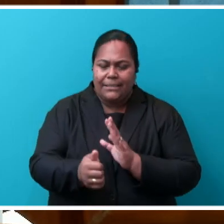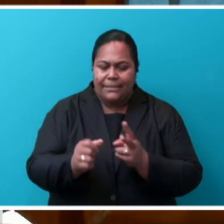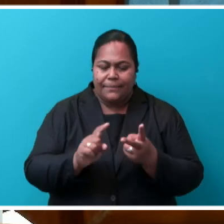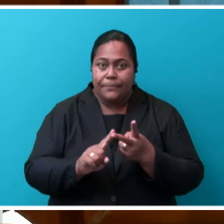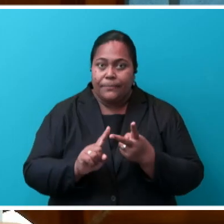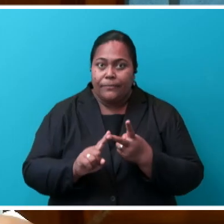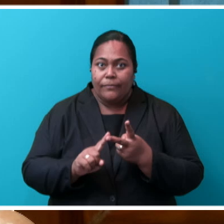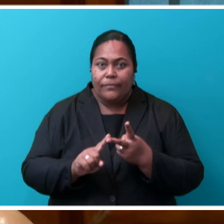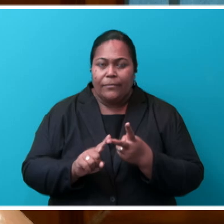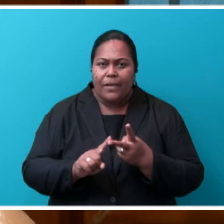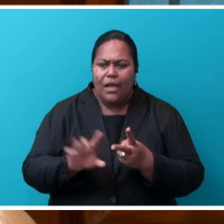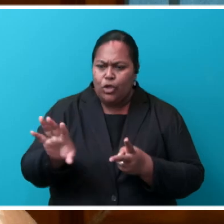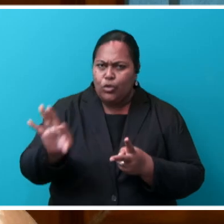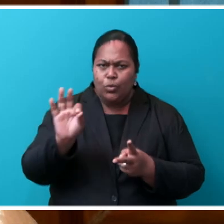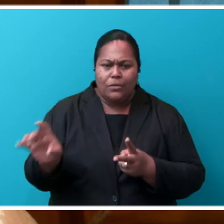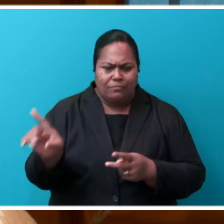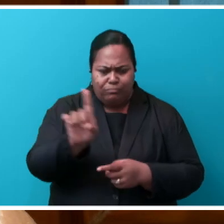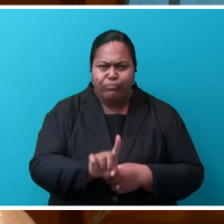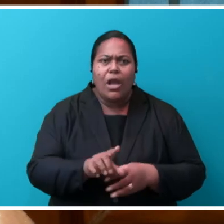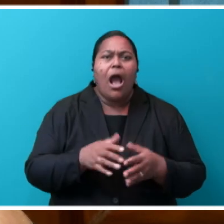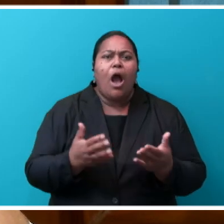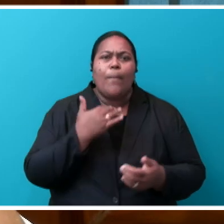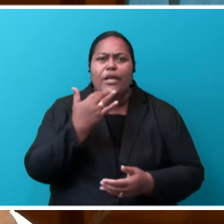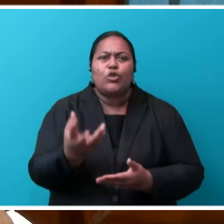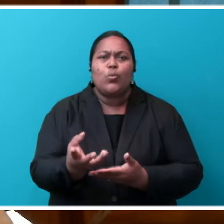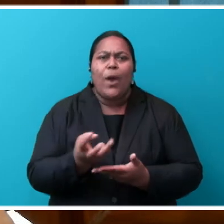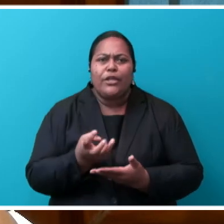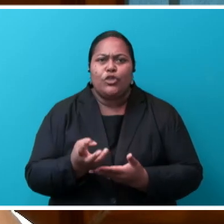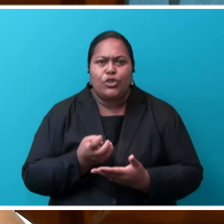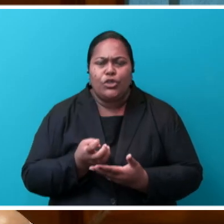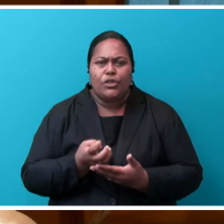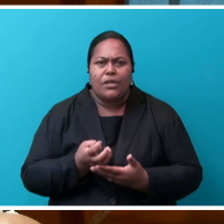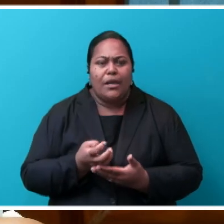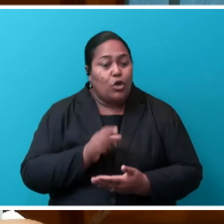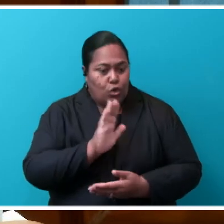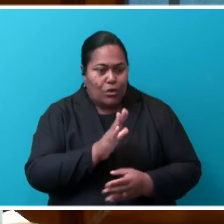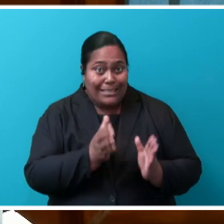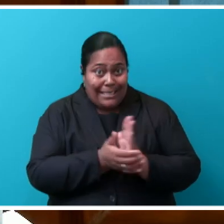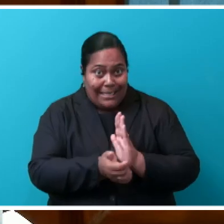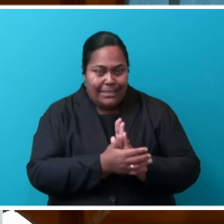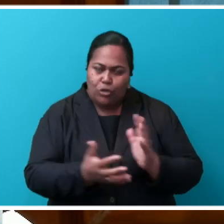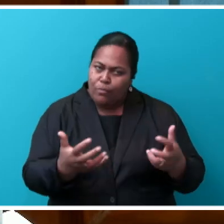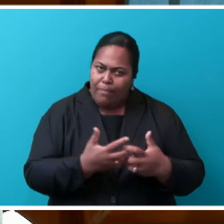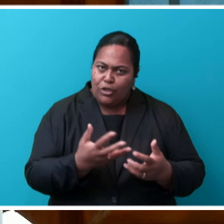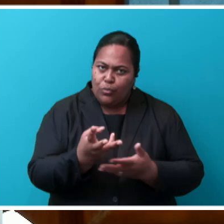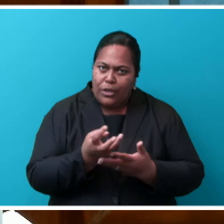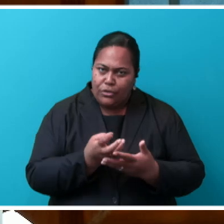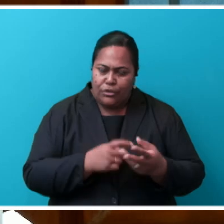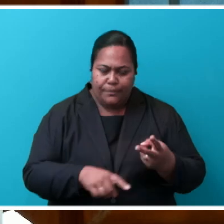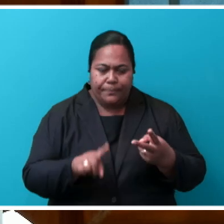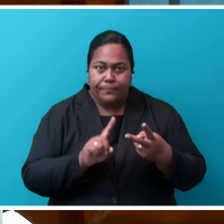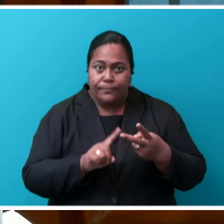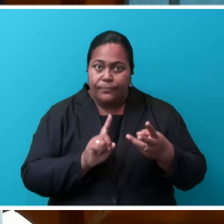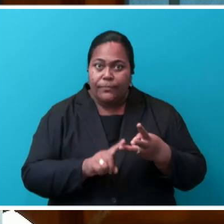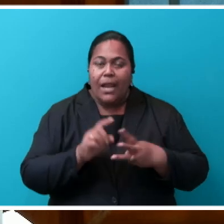the assignment of appropriate salary bands and remuneration based on competency assessments. Three, the establishment